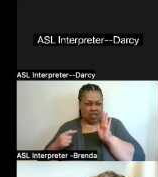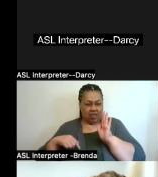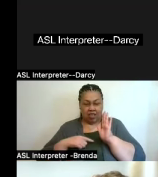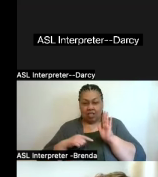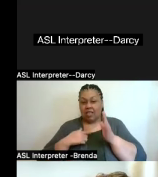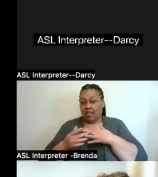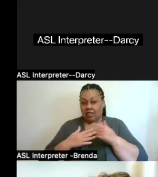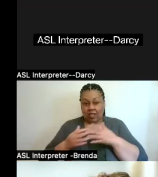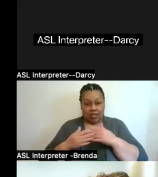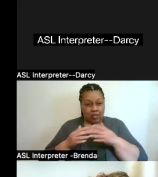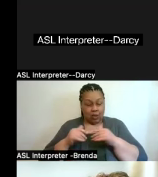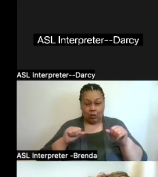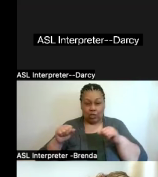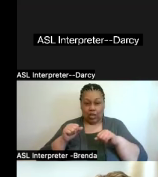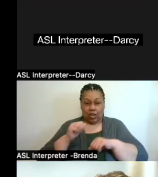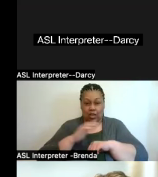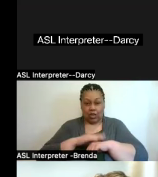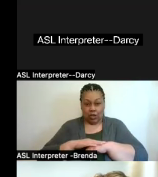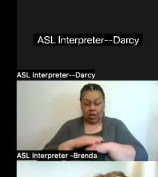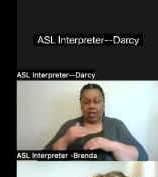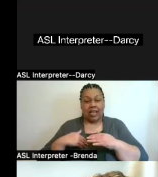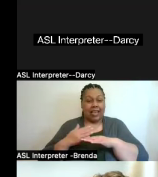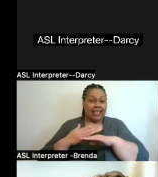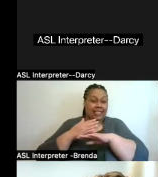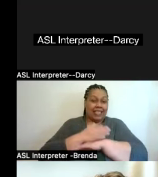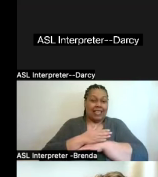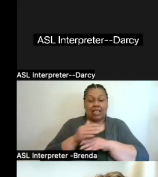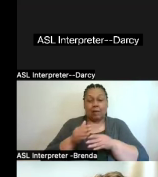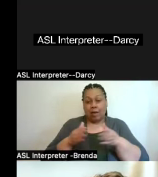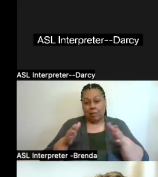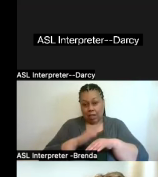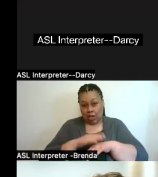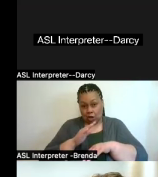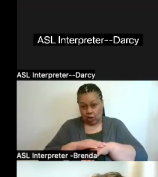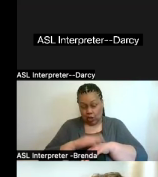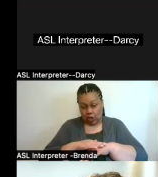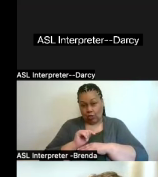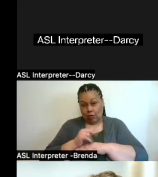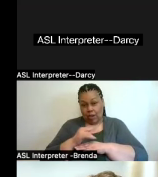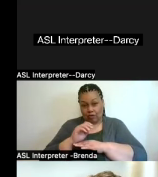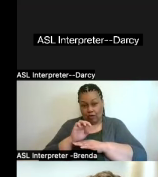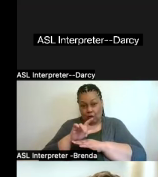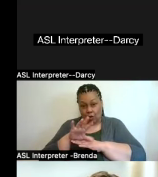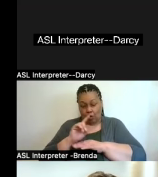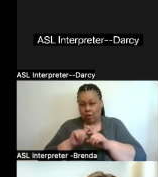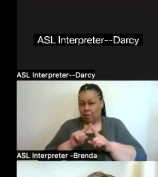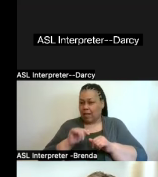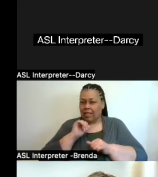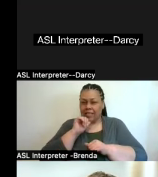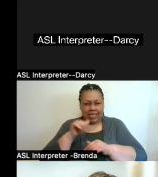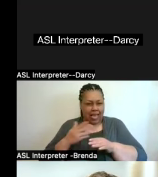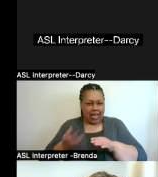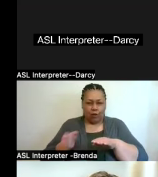Shake Alert had a magnitude estimate that exceeded the public alert threshold, the actual alert regions for this earthquake did not overlap